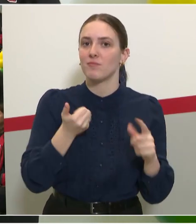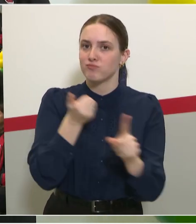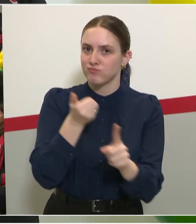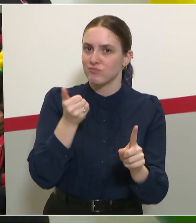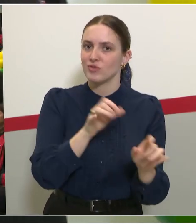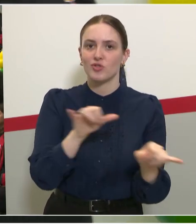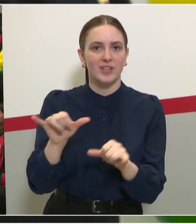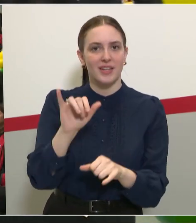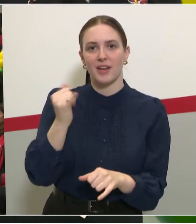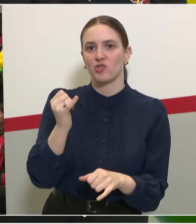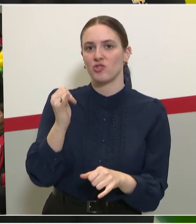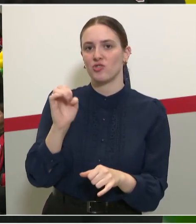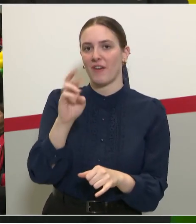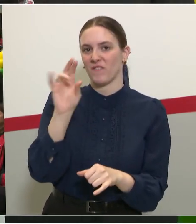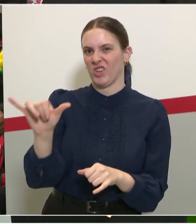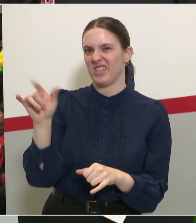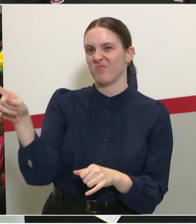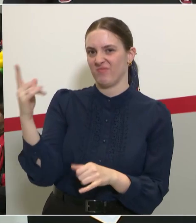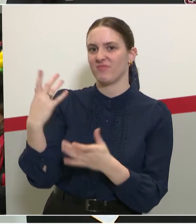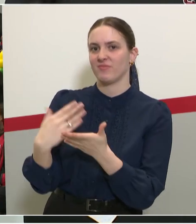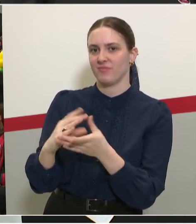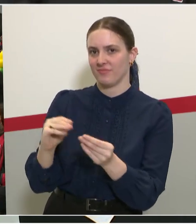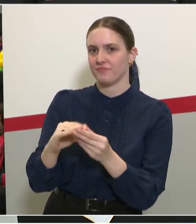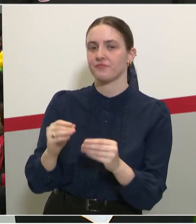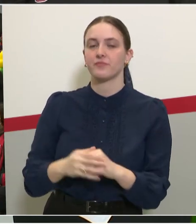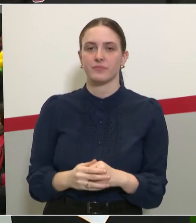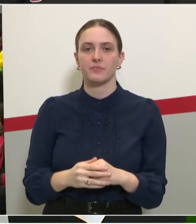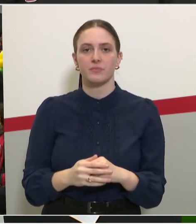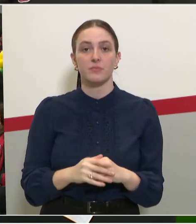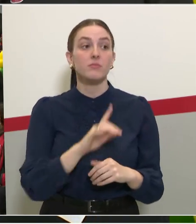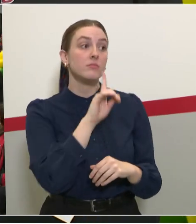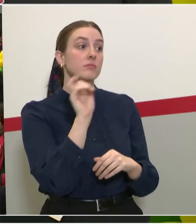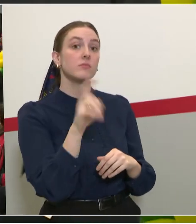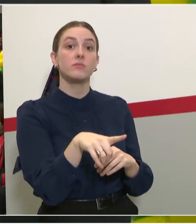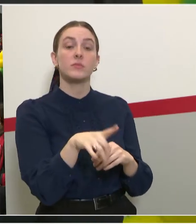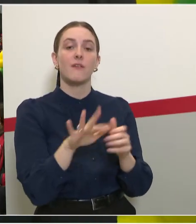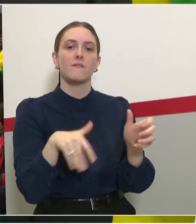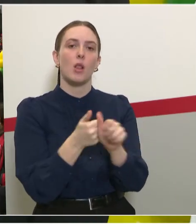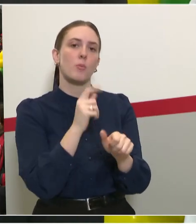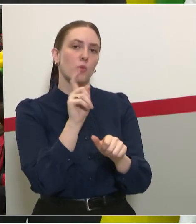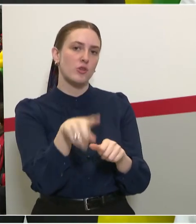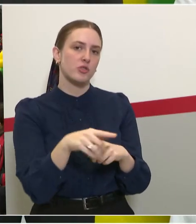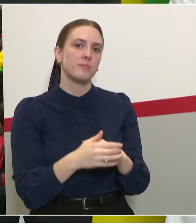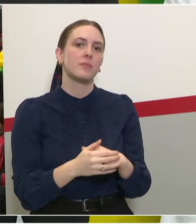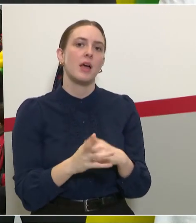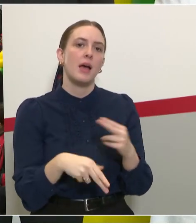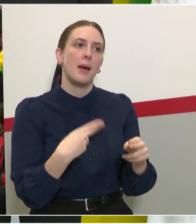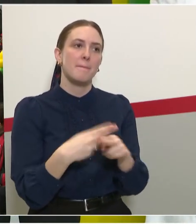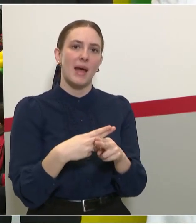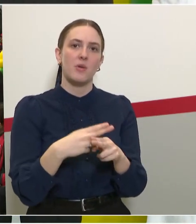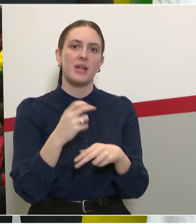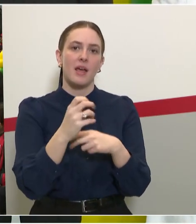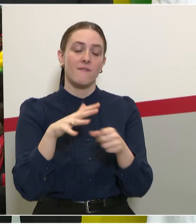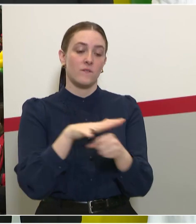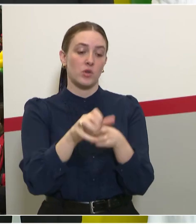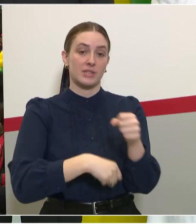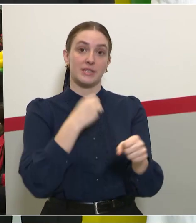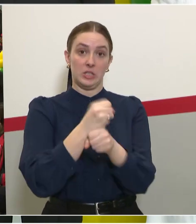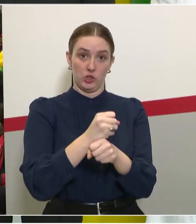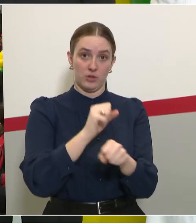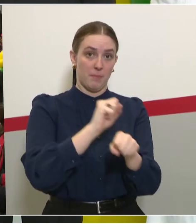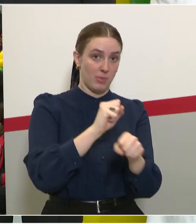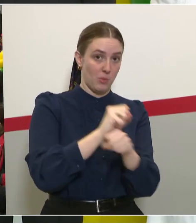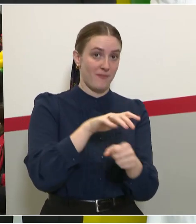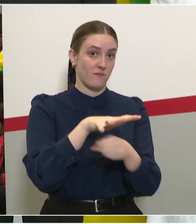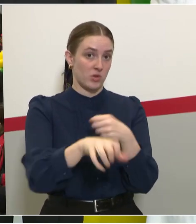about. Yeah, sure. My follow-up question is in regards to year-round employment and year-round